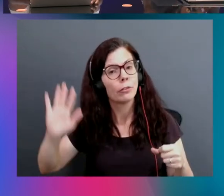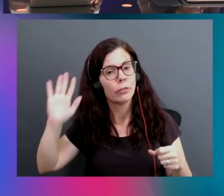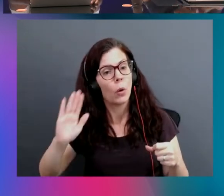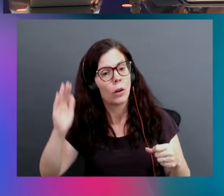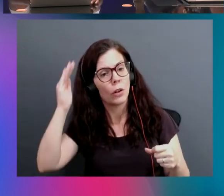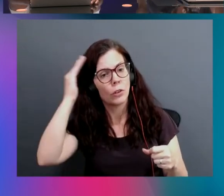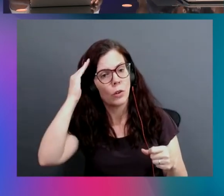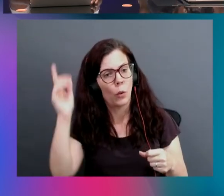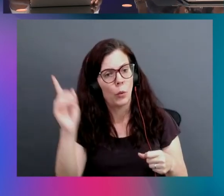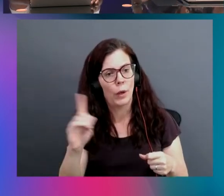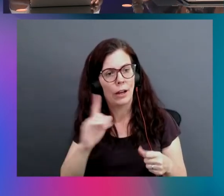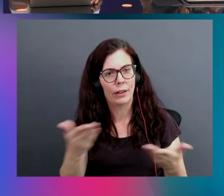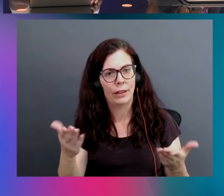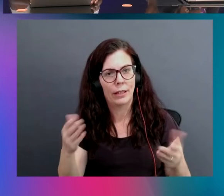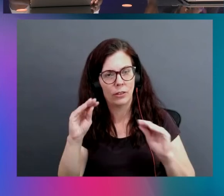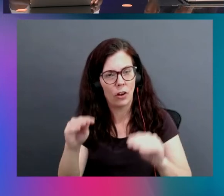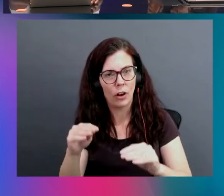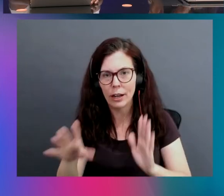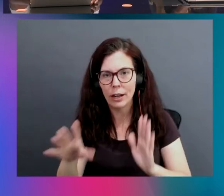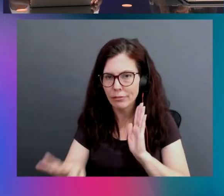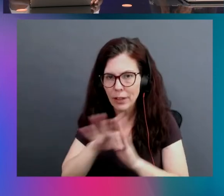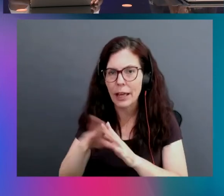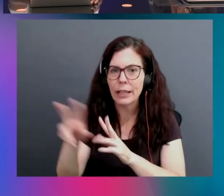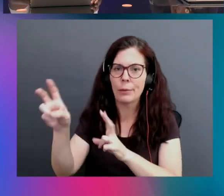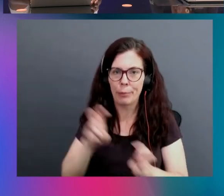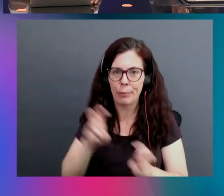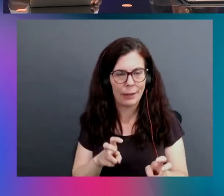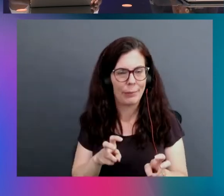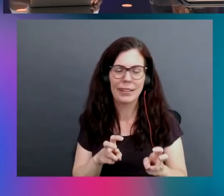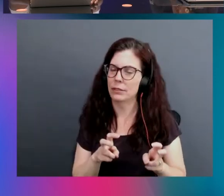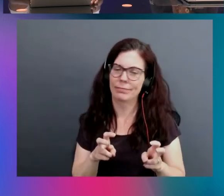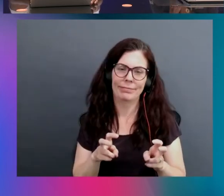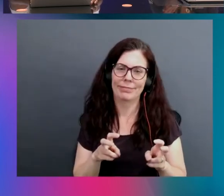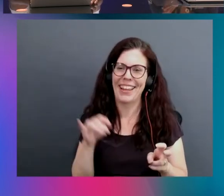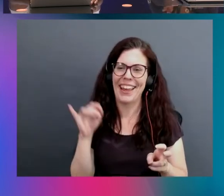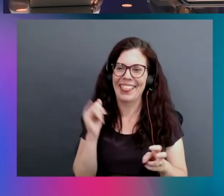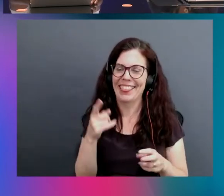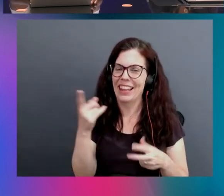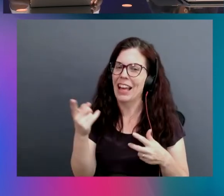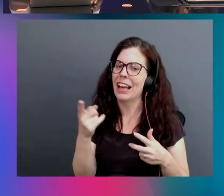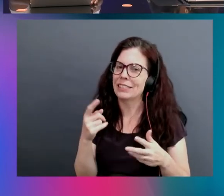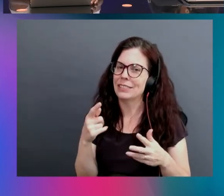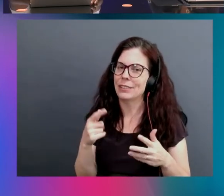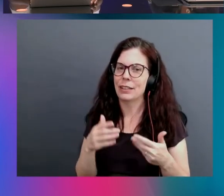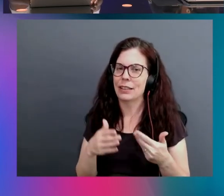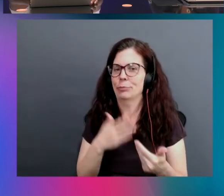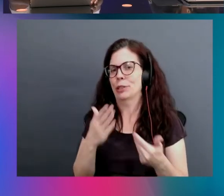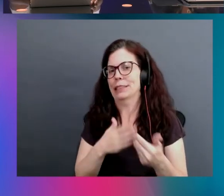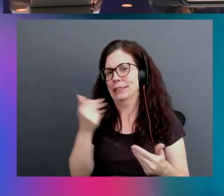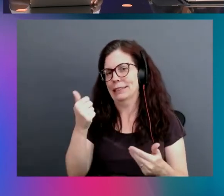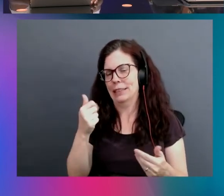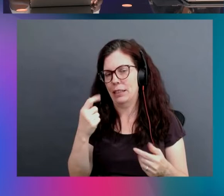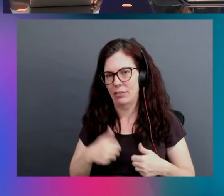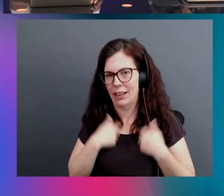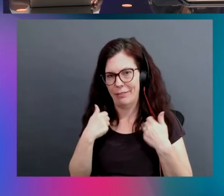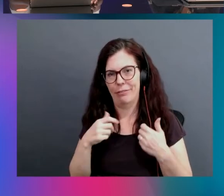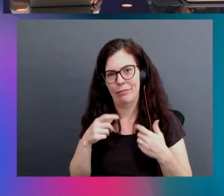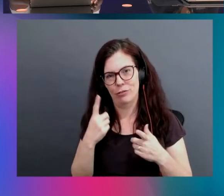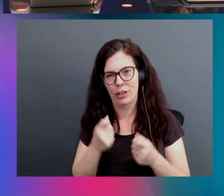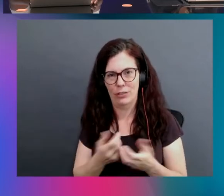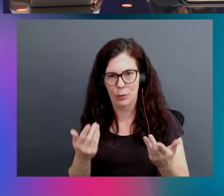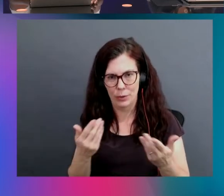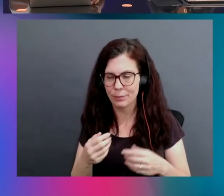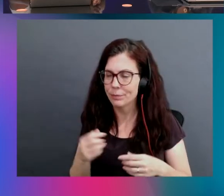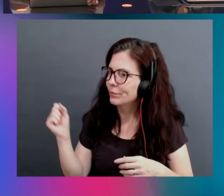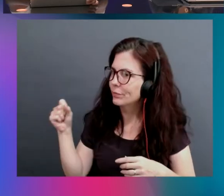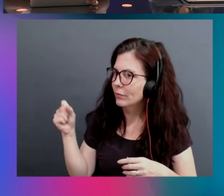are, go find them and bring them in, and this hopefully will make just life much easier for people. So Excellent. And I wanted